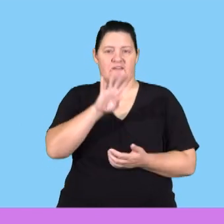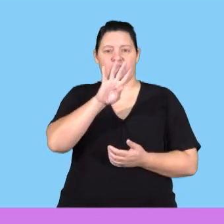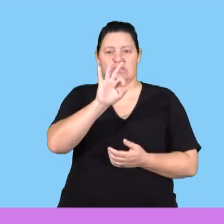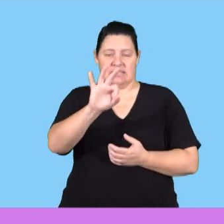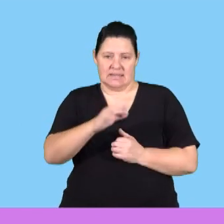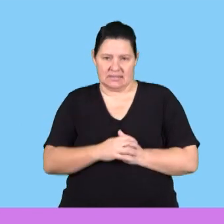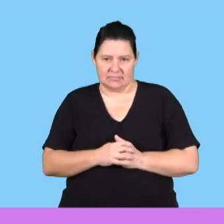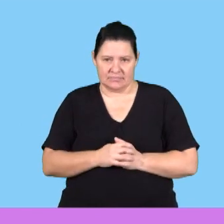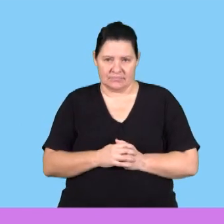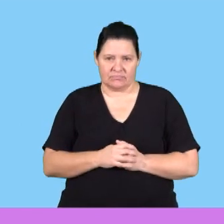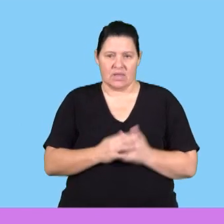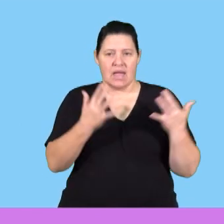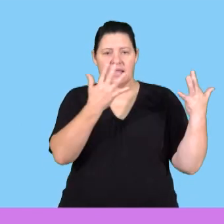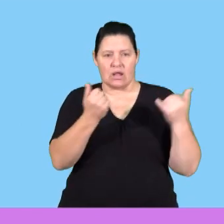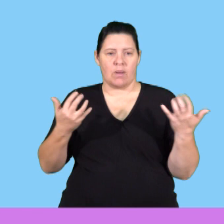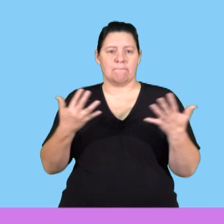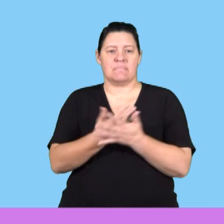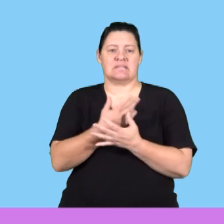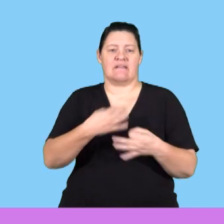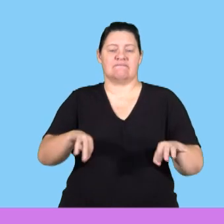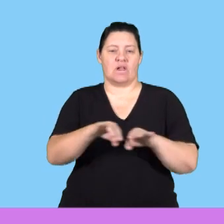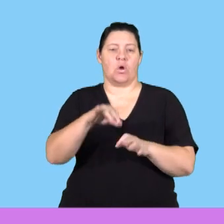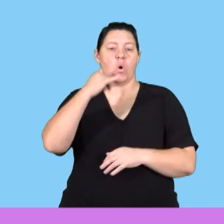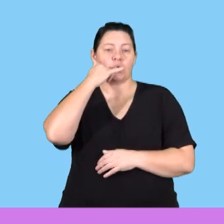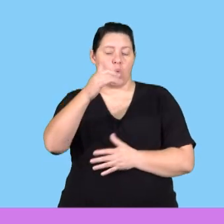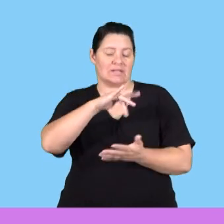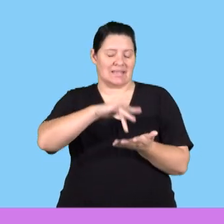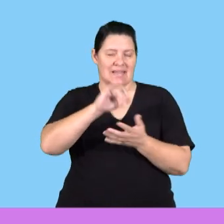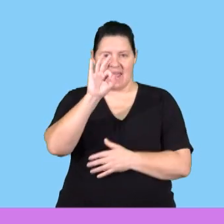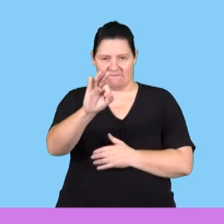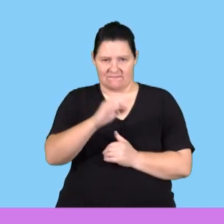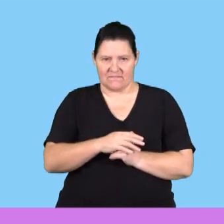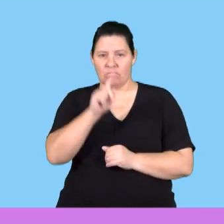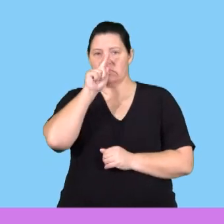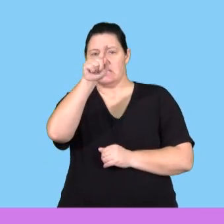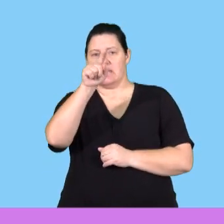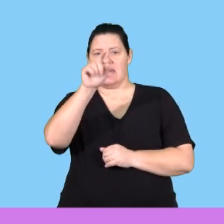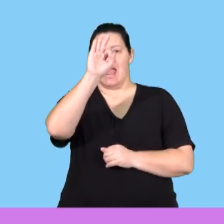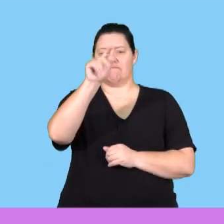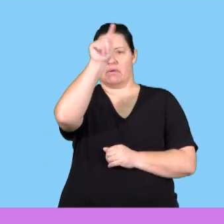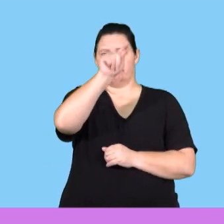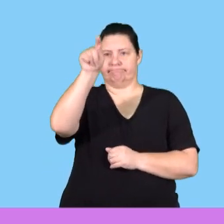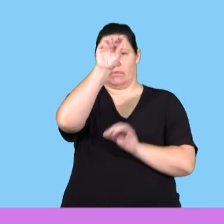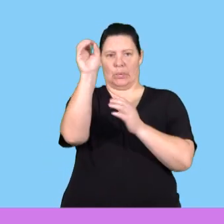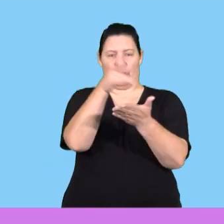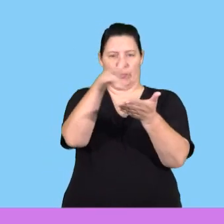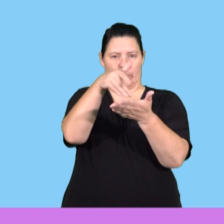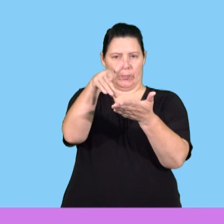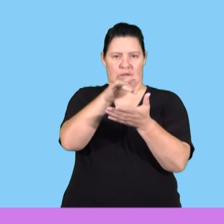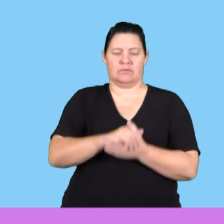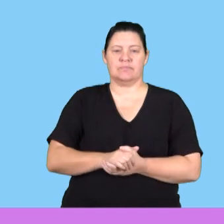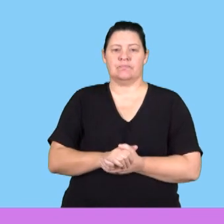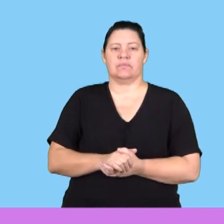is 43. Calculate the missing value at call center F. Now if you go to our table, you can see there's nothing here,